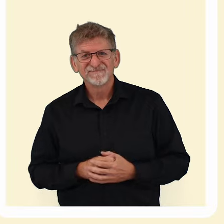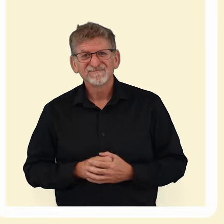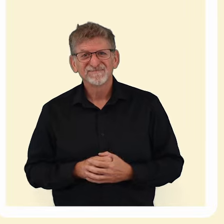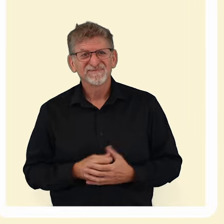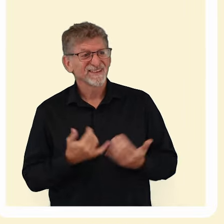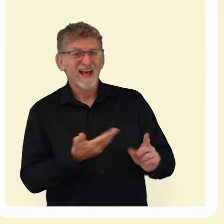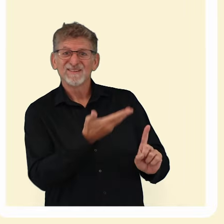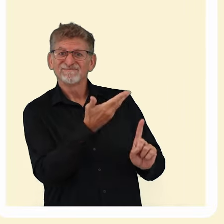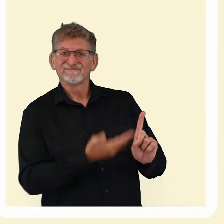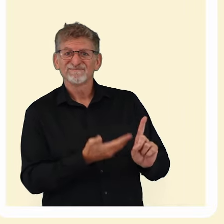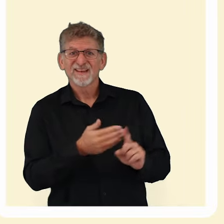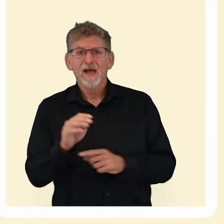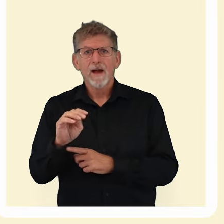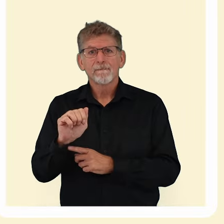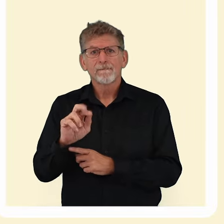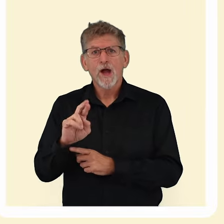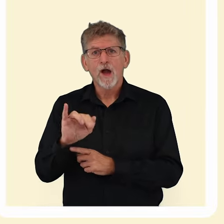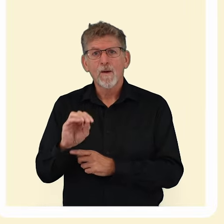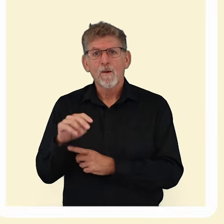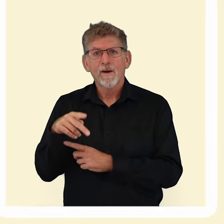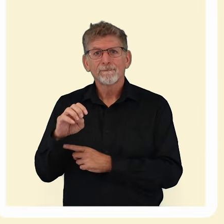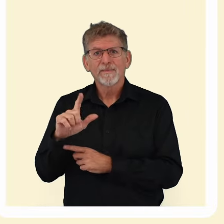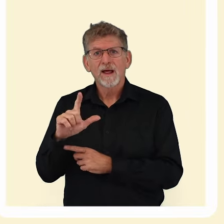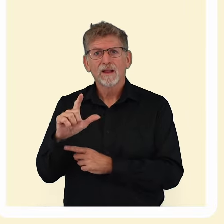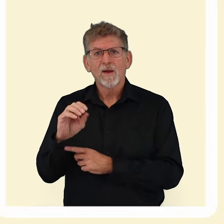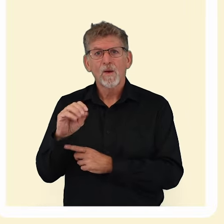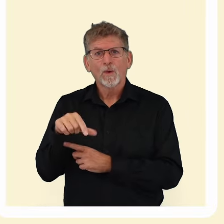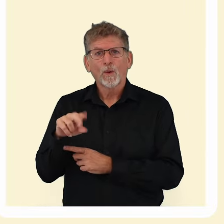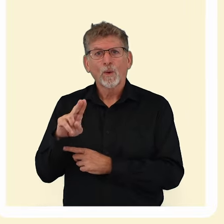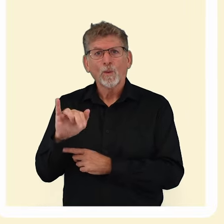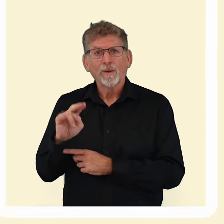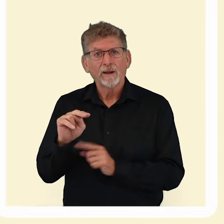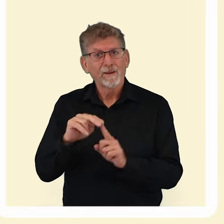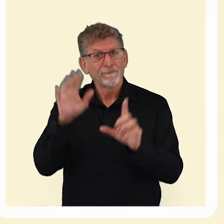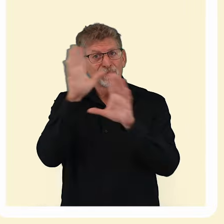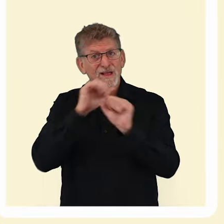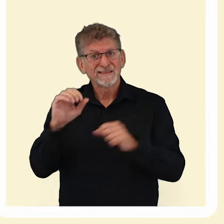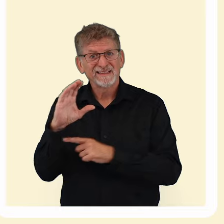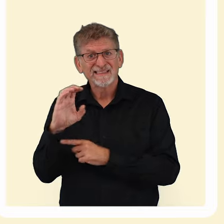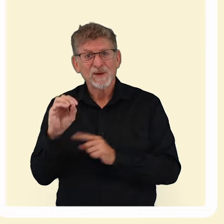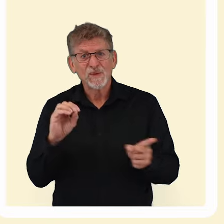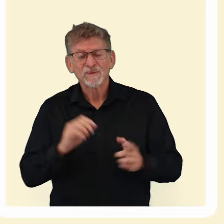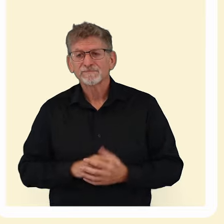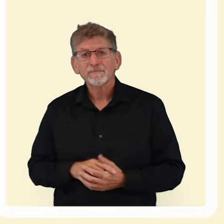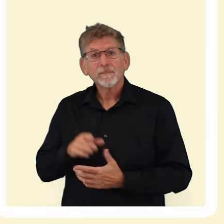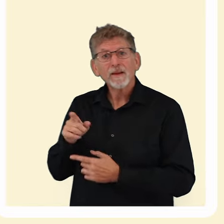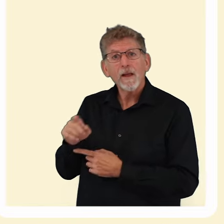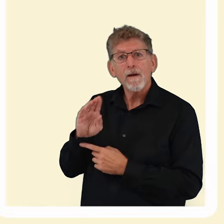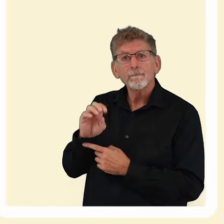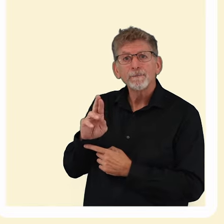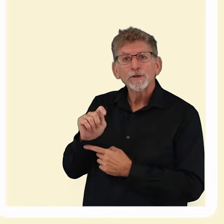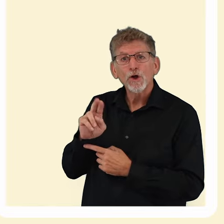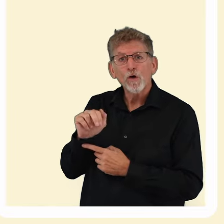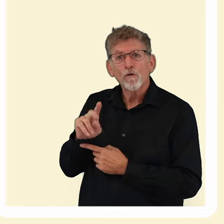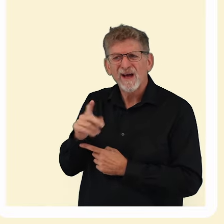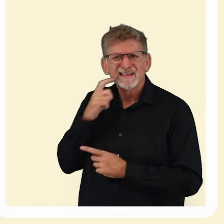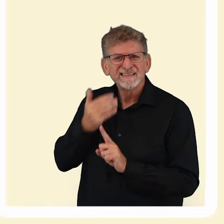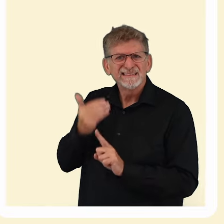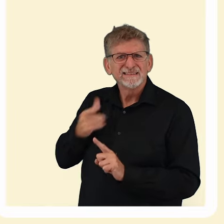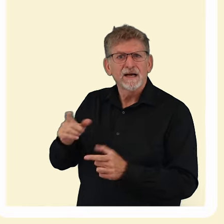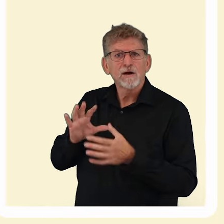Well, we're welcoming to studio with us now Mario Péloquin, President and CEO. Madame Bertrand was just talking about it, Mario. A big year for